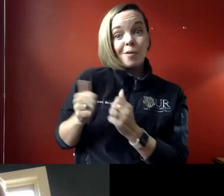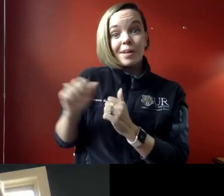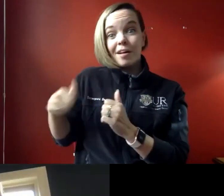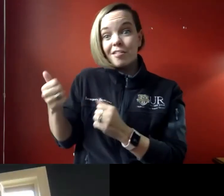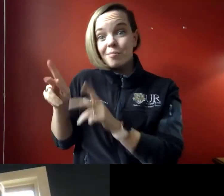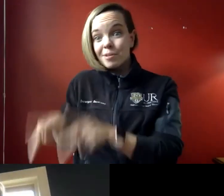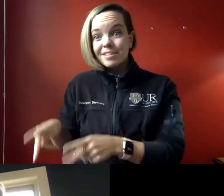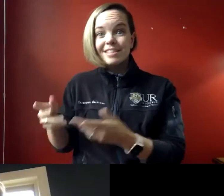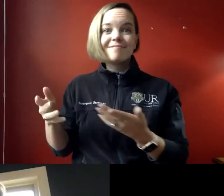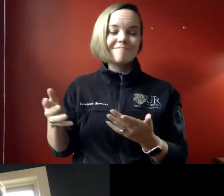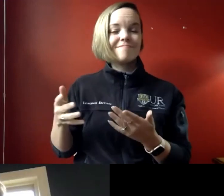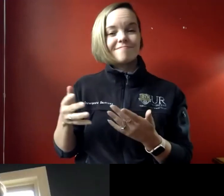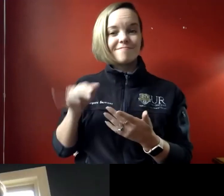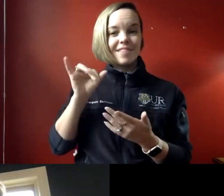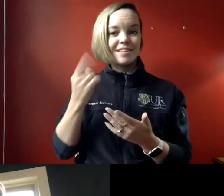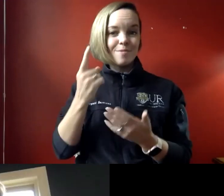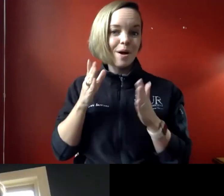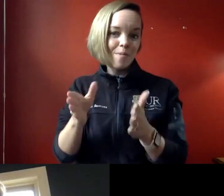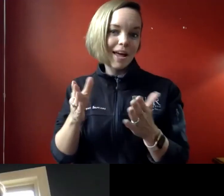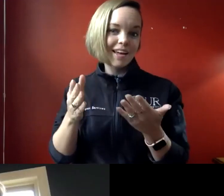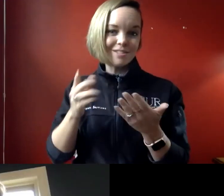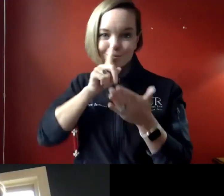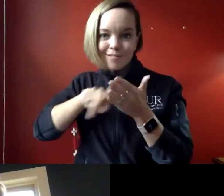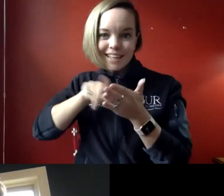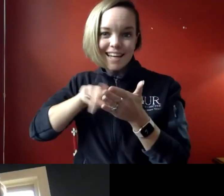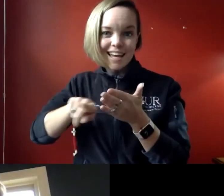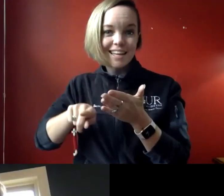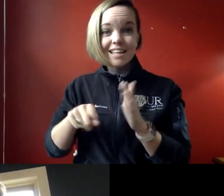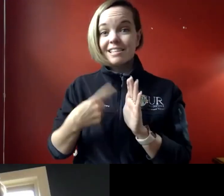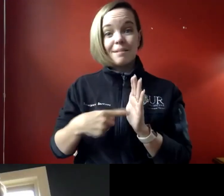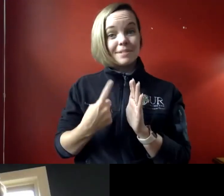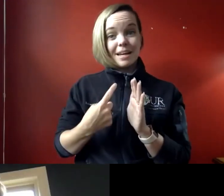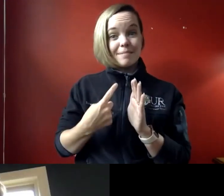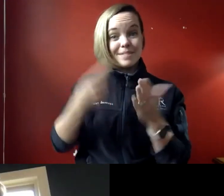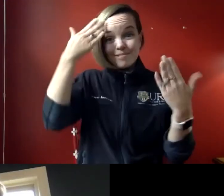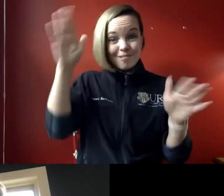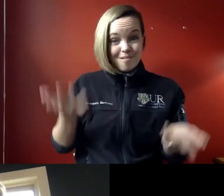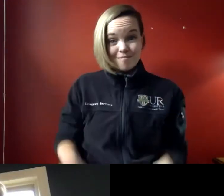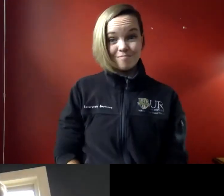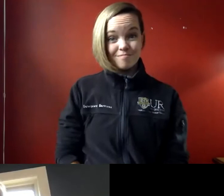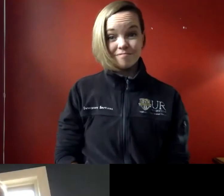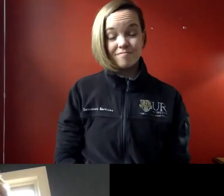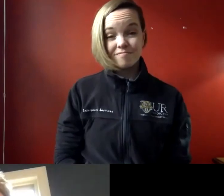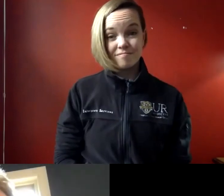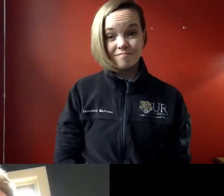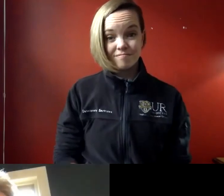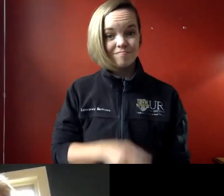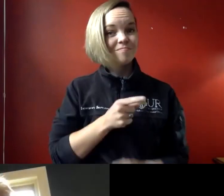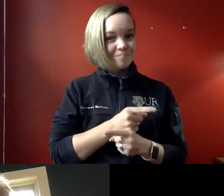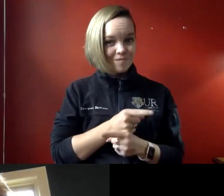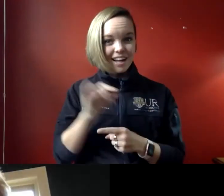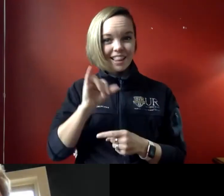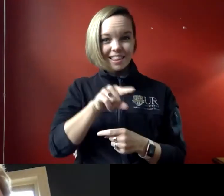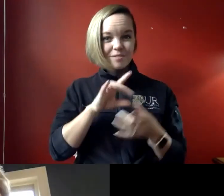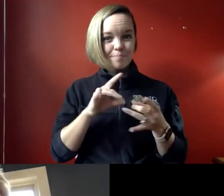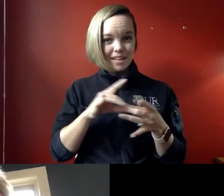a way of trying to investigate. And sometimes you just don't know. Right, and as you emphasized, I think